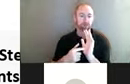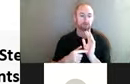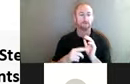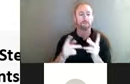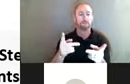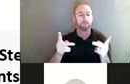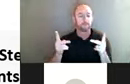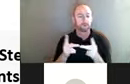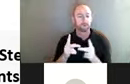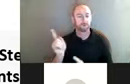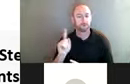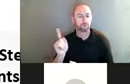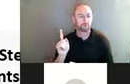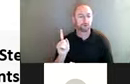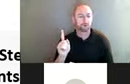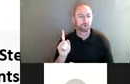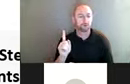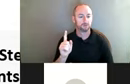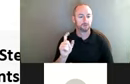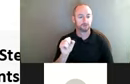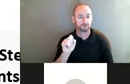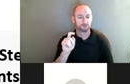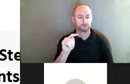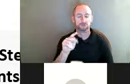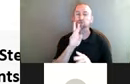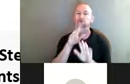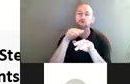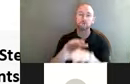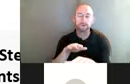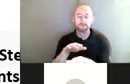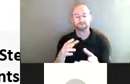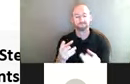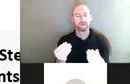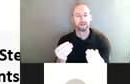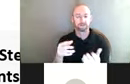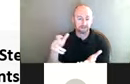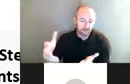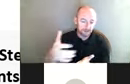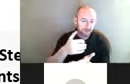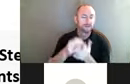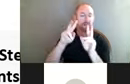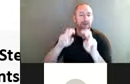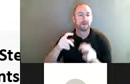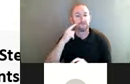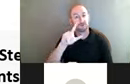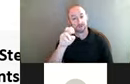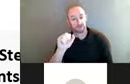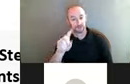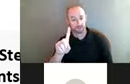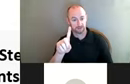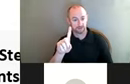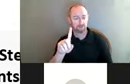locations where stream sediments were collected for and analyzed for lead. This was done